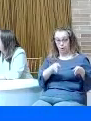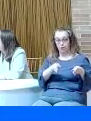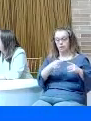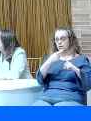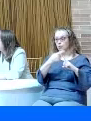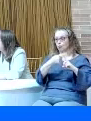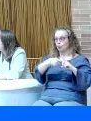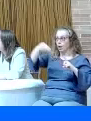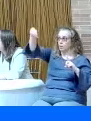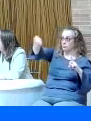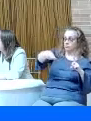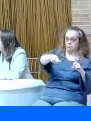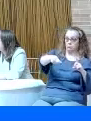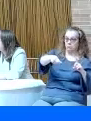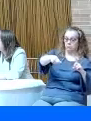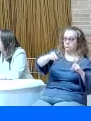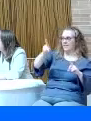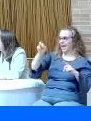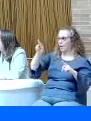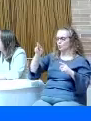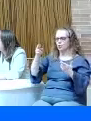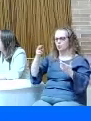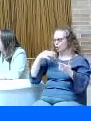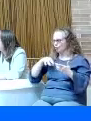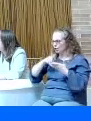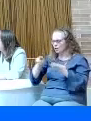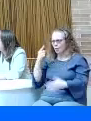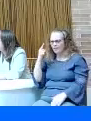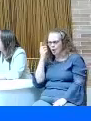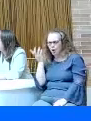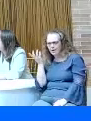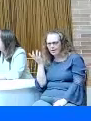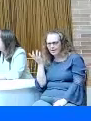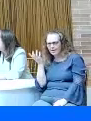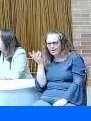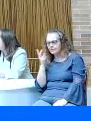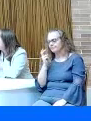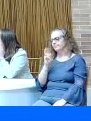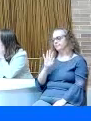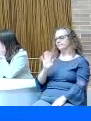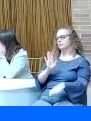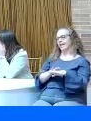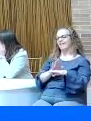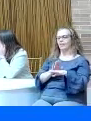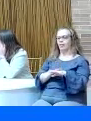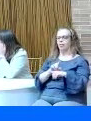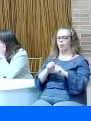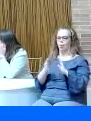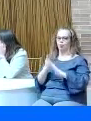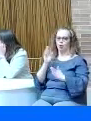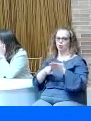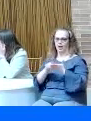be paid a credit check I don't think so so be very careful when you're running those checks